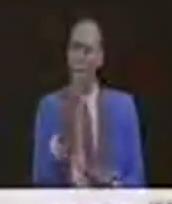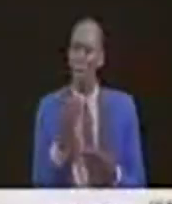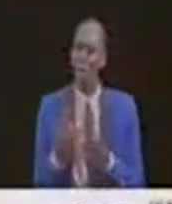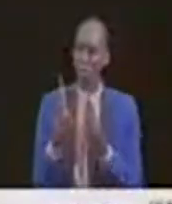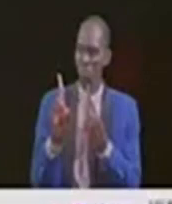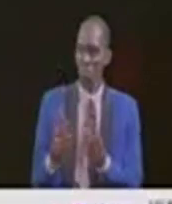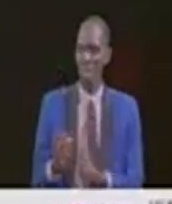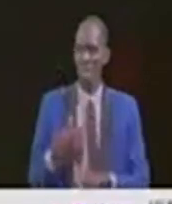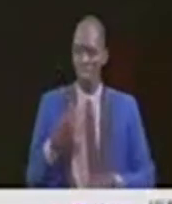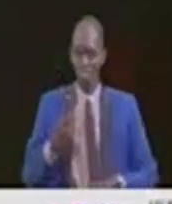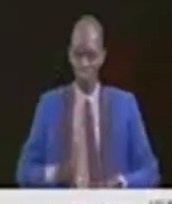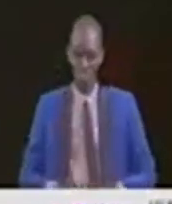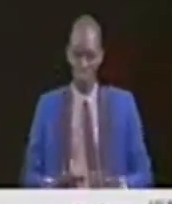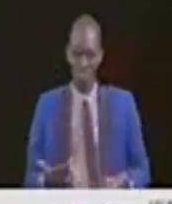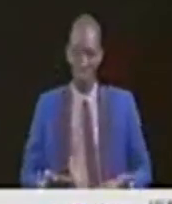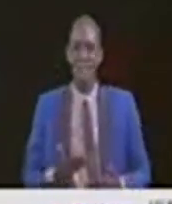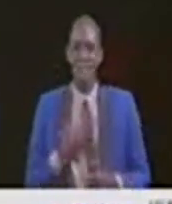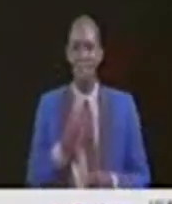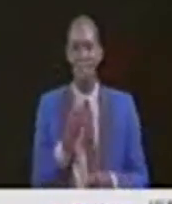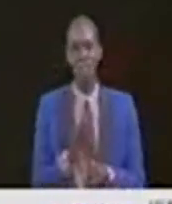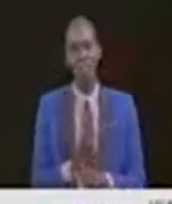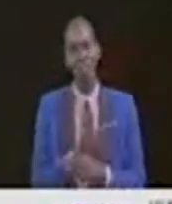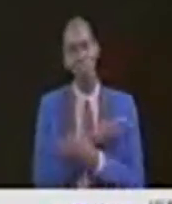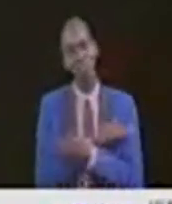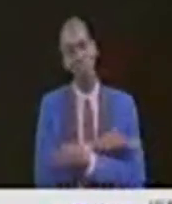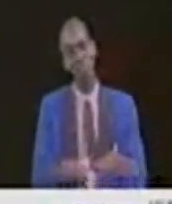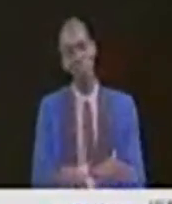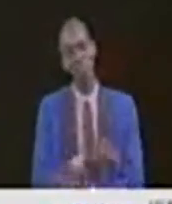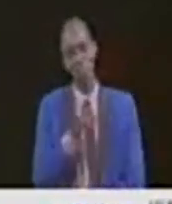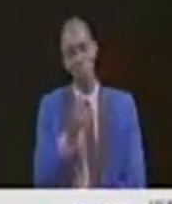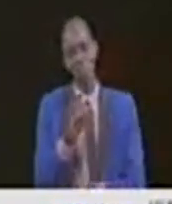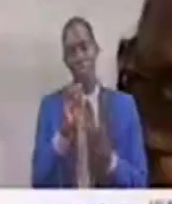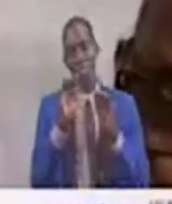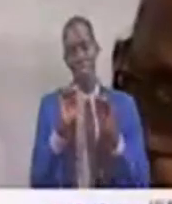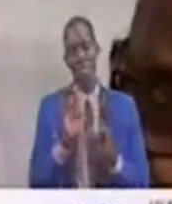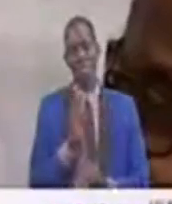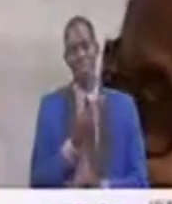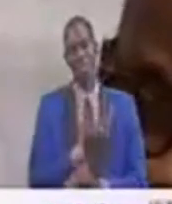down here and say, today you will teach.